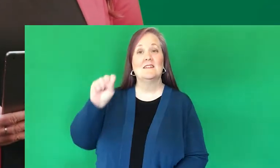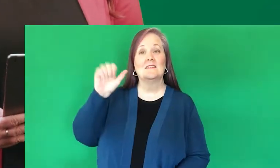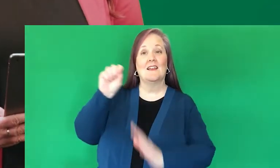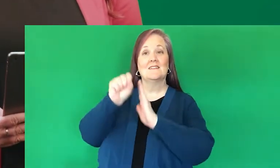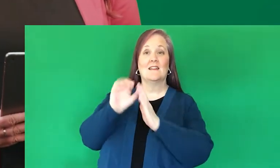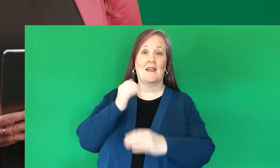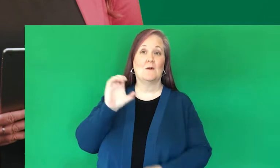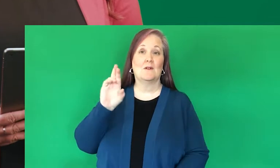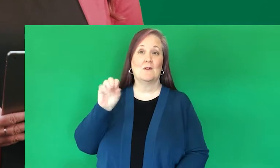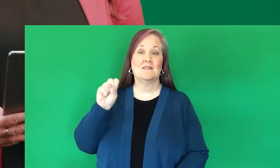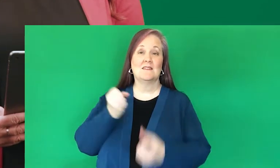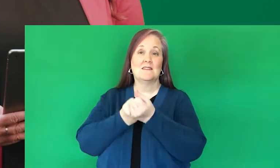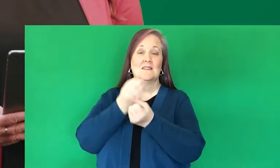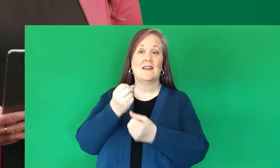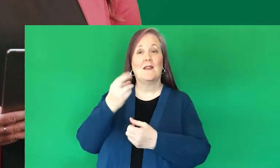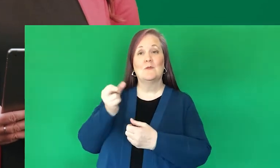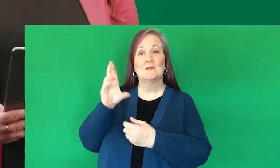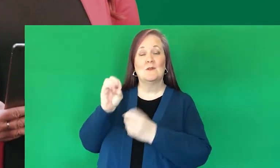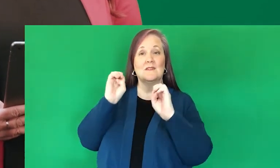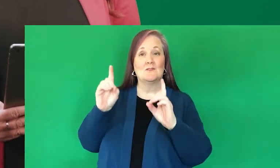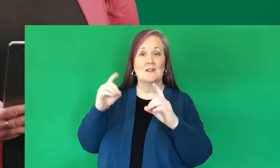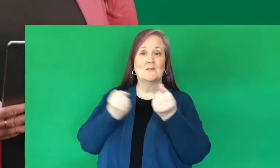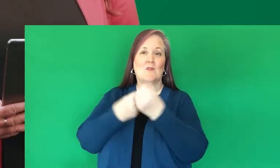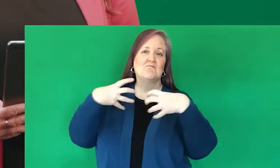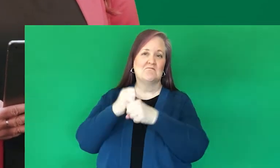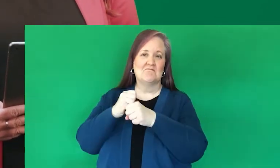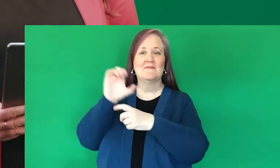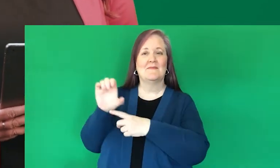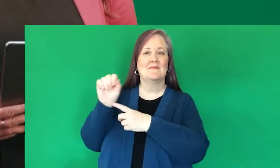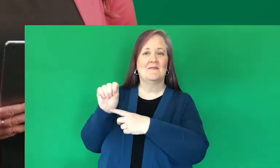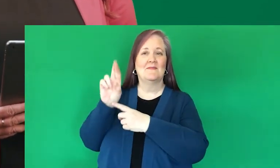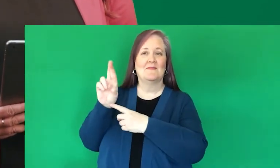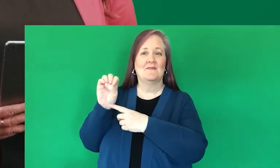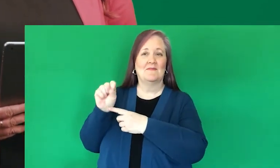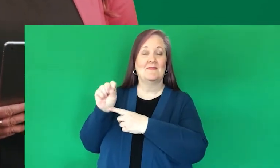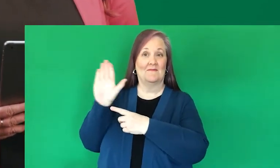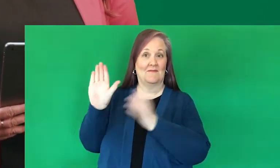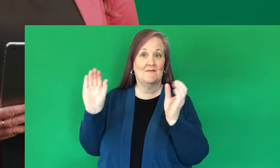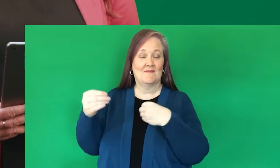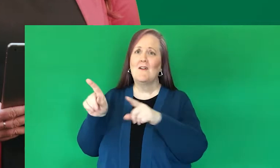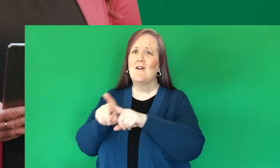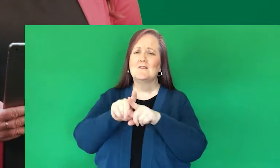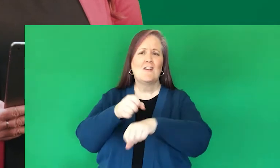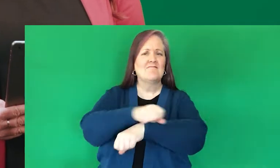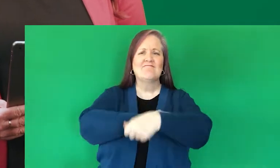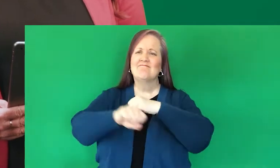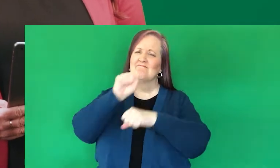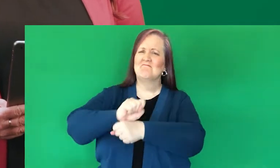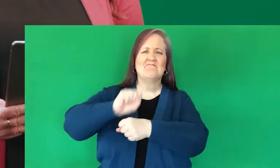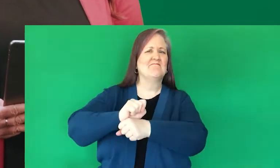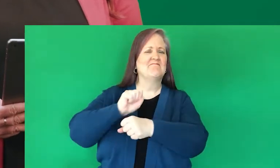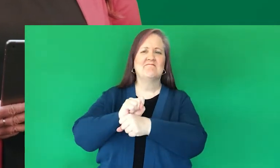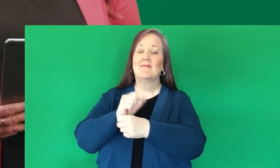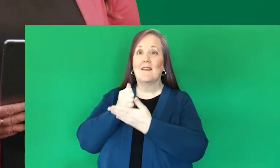Sacramento State's Crisis Assistance and Resource Education Support, also known as the CARES Office, has also stepped up in a